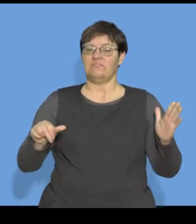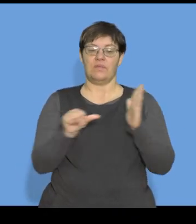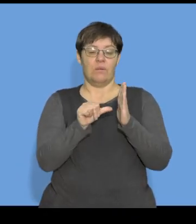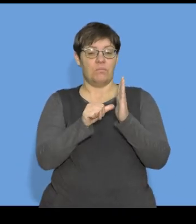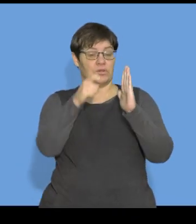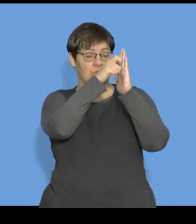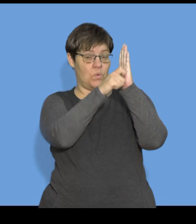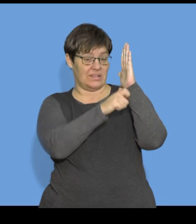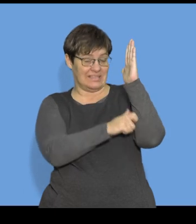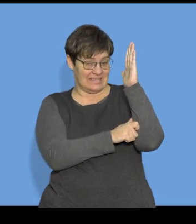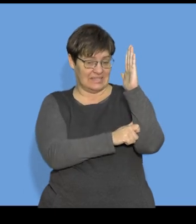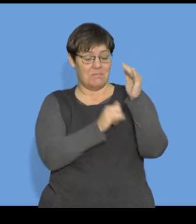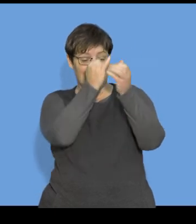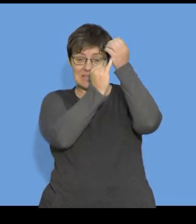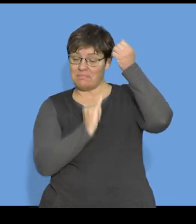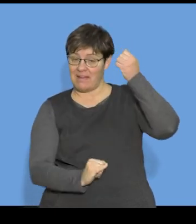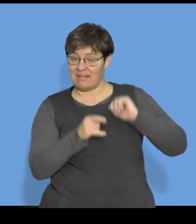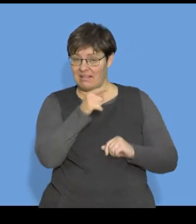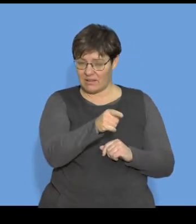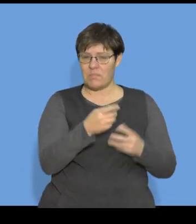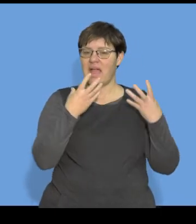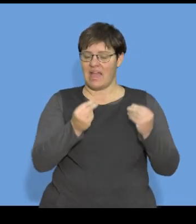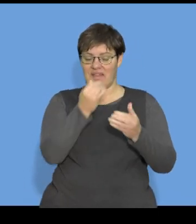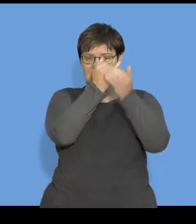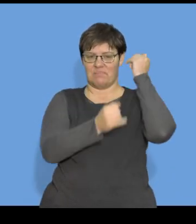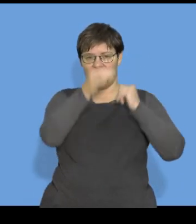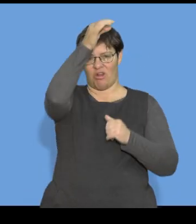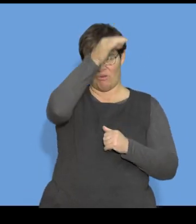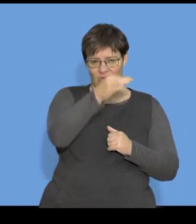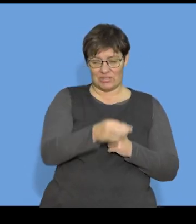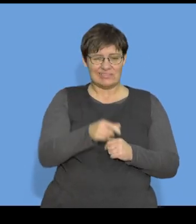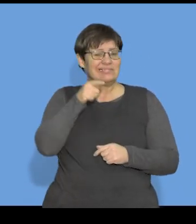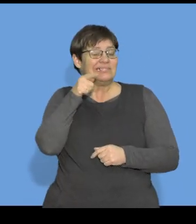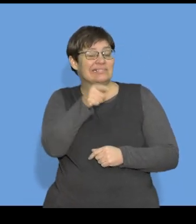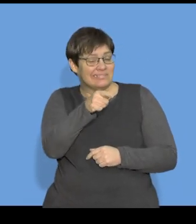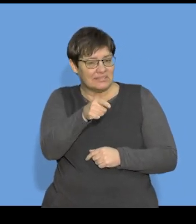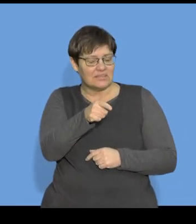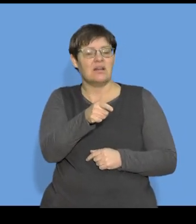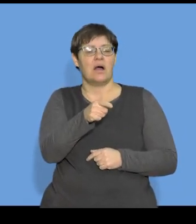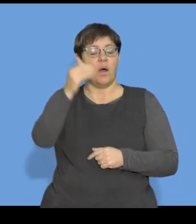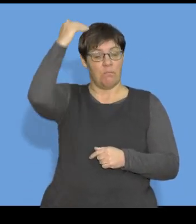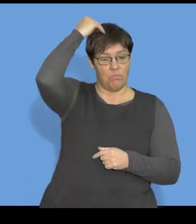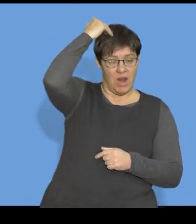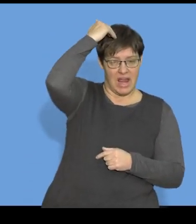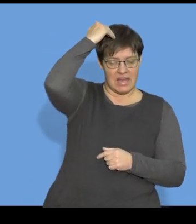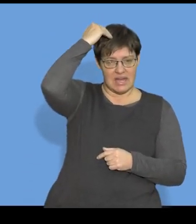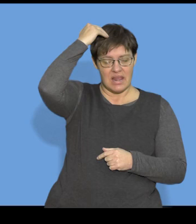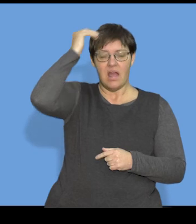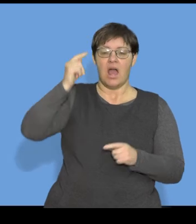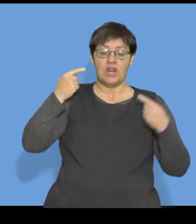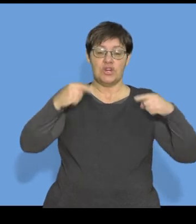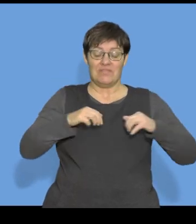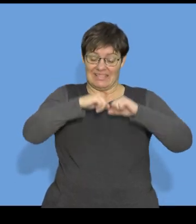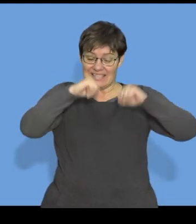Keywords of the part that we dealt with. We've got the spinal cord. This spinal cord connects the brain and the rest of the